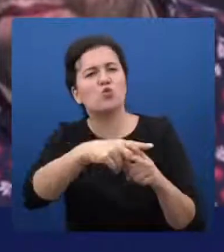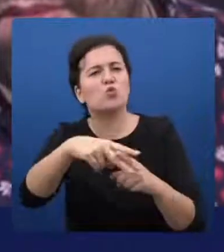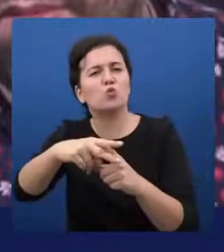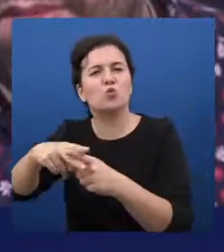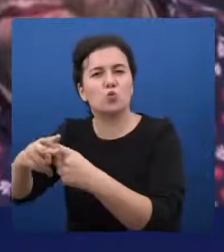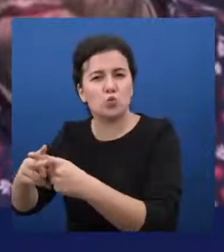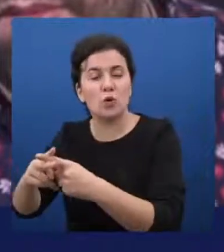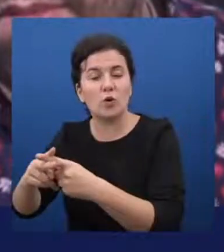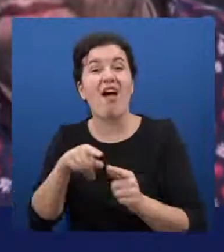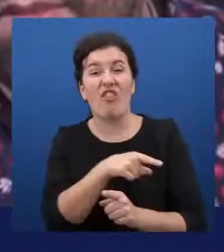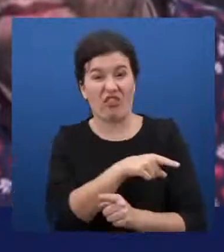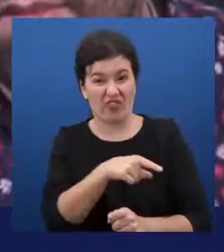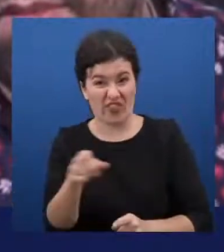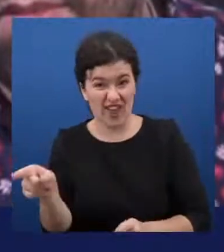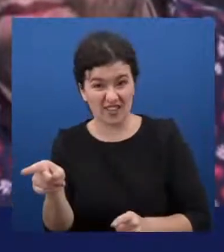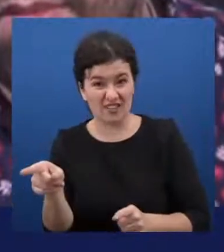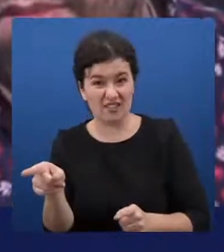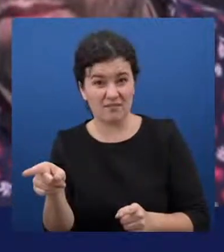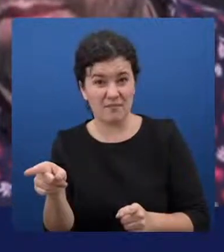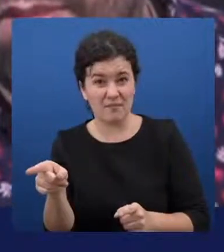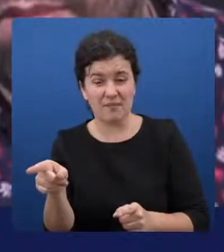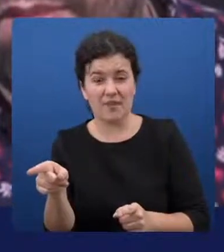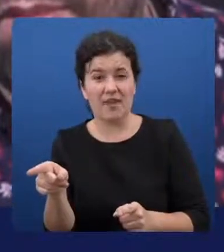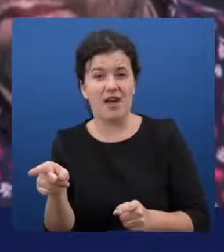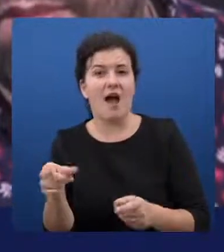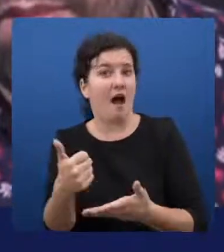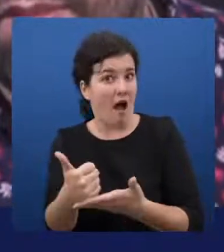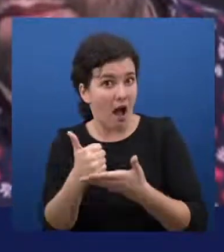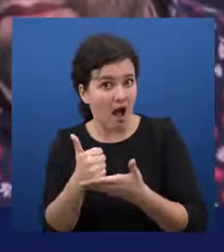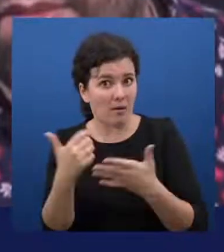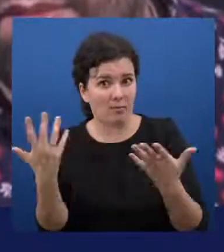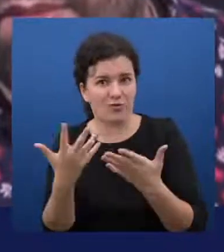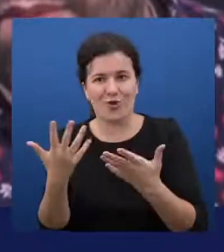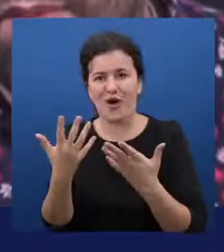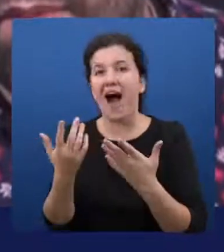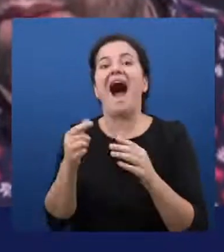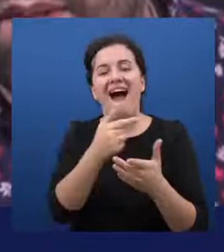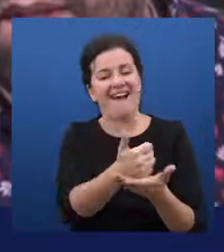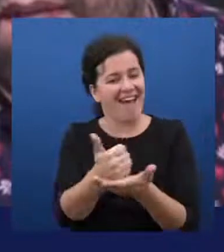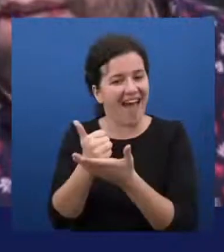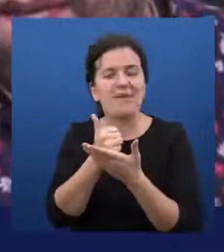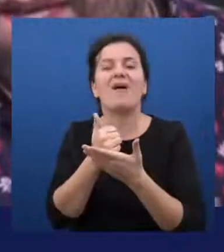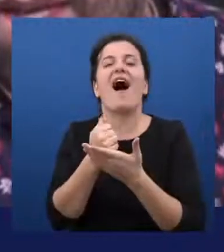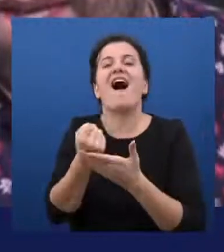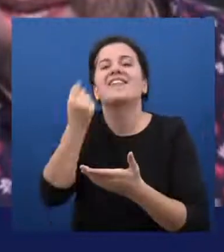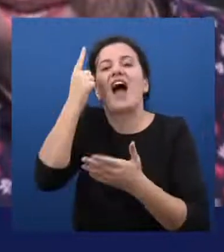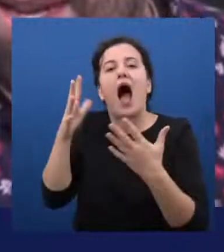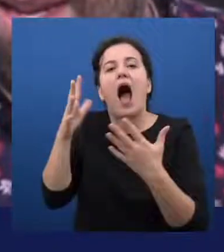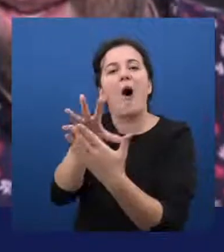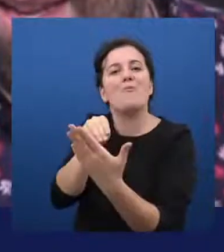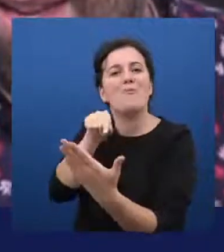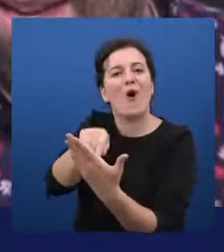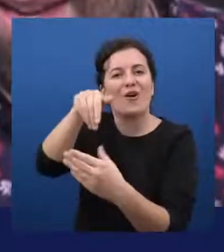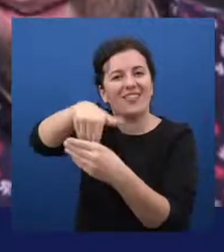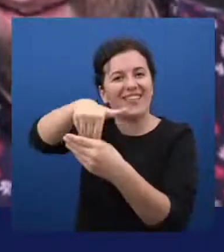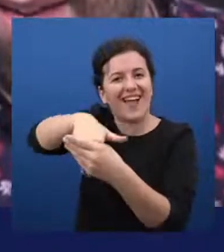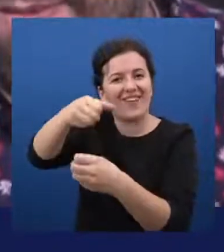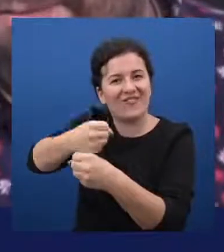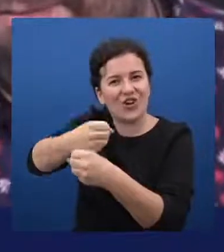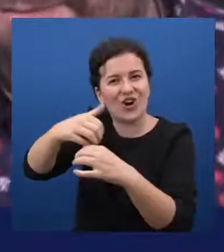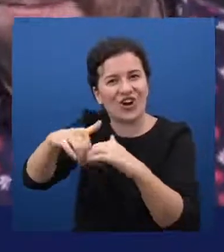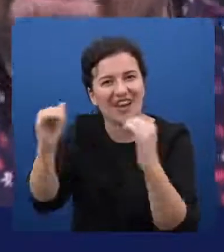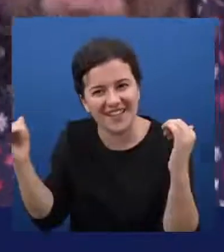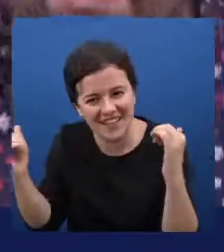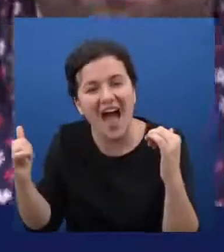So would you say Yeah, I think so. I mean, in the end,